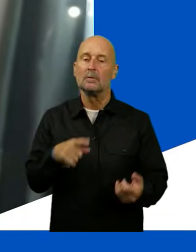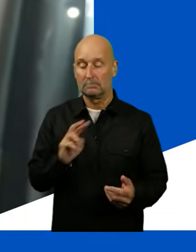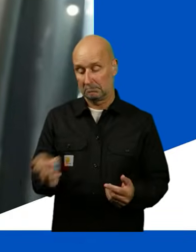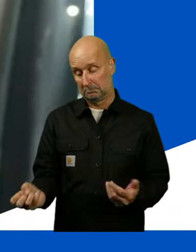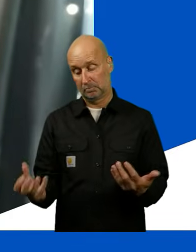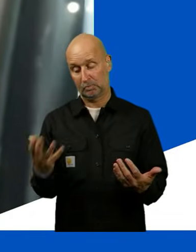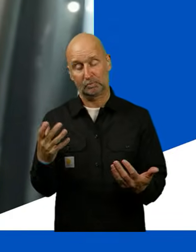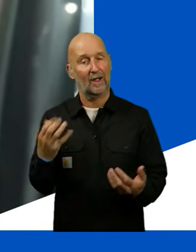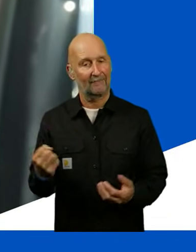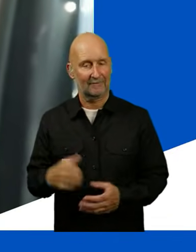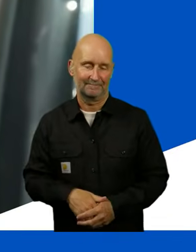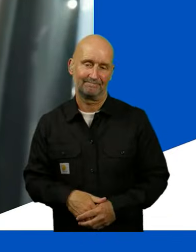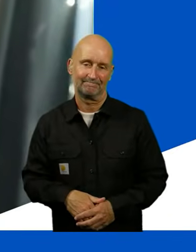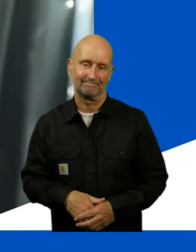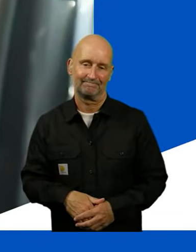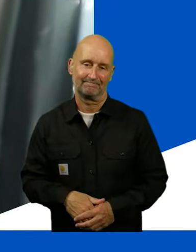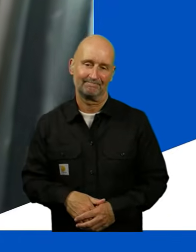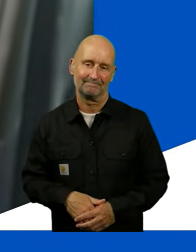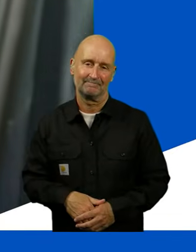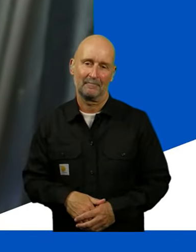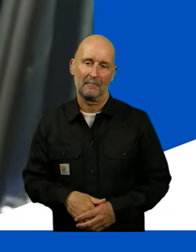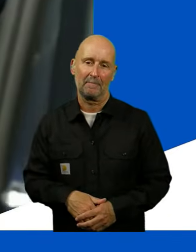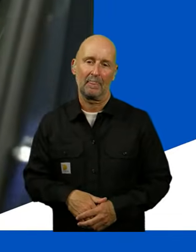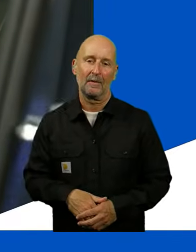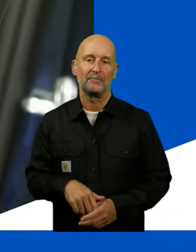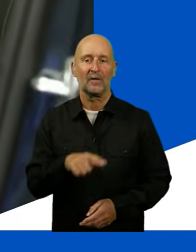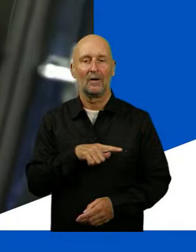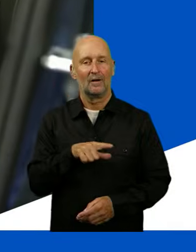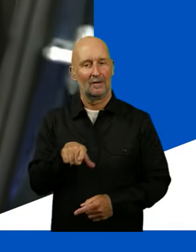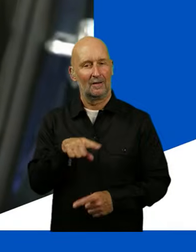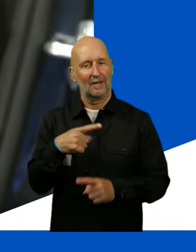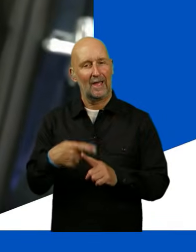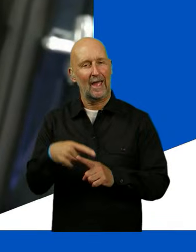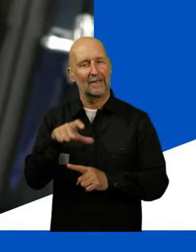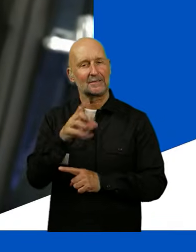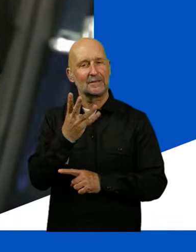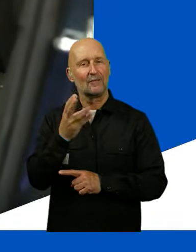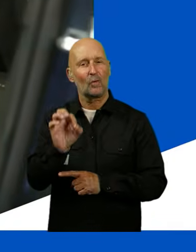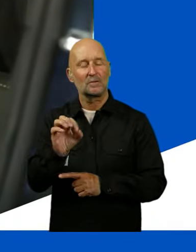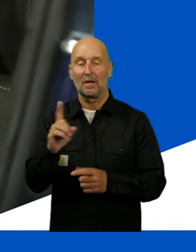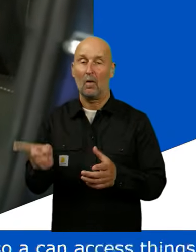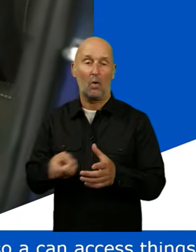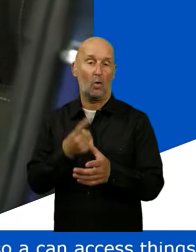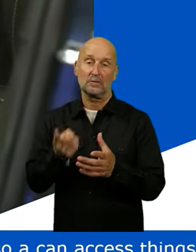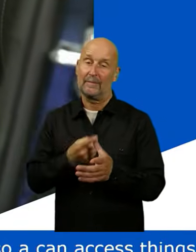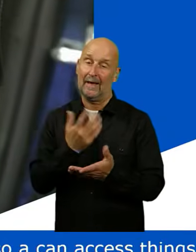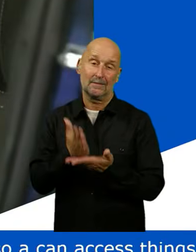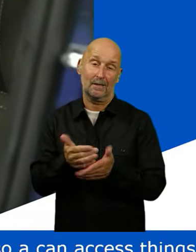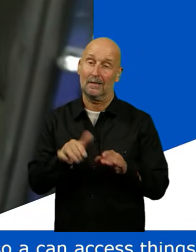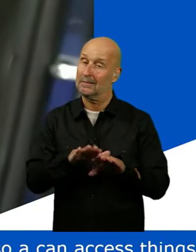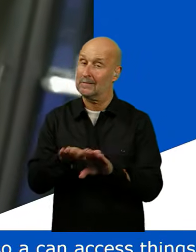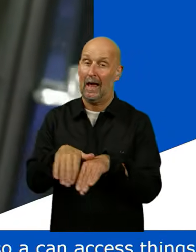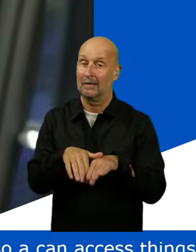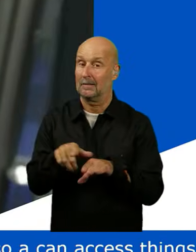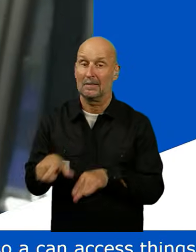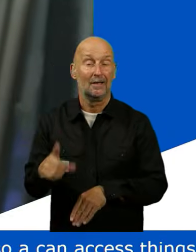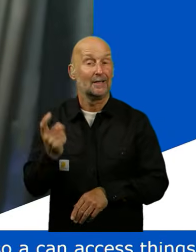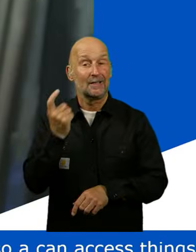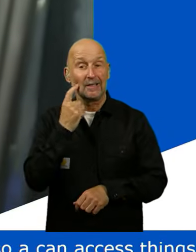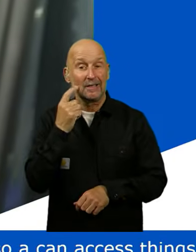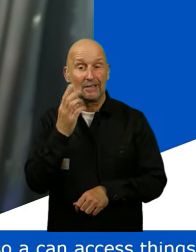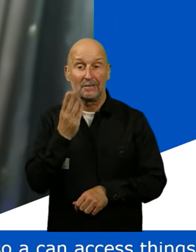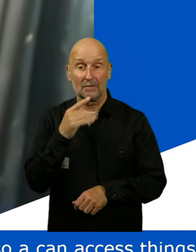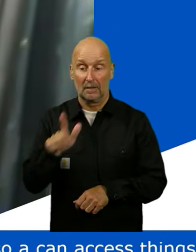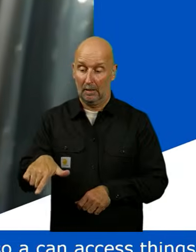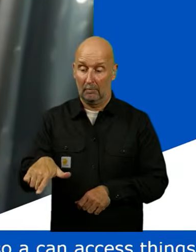the darkness. All Volvo XC40 have an automatic transmission as standard. It's really easy to use. You just flick the